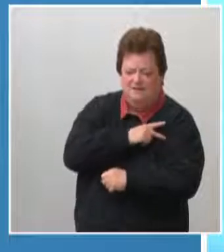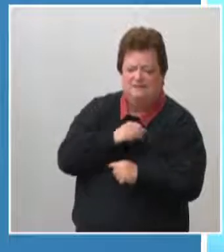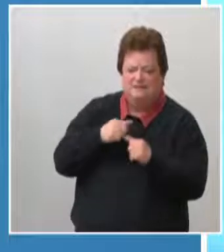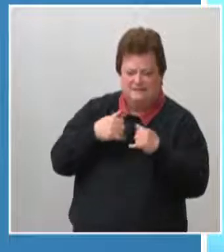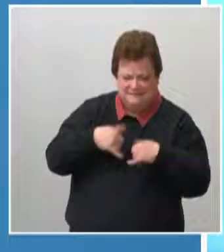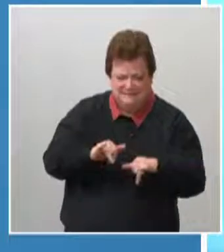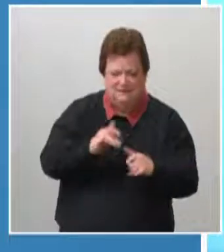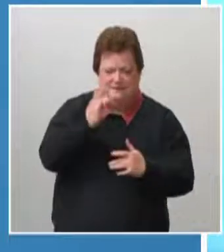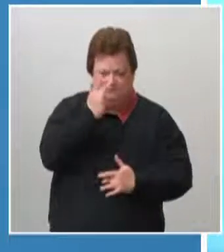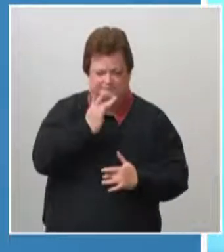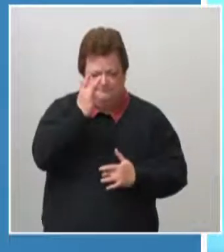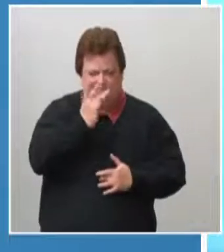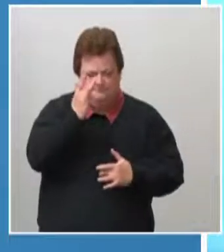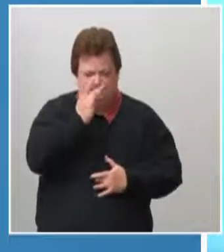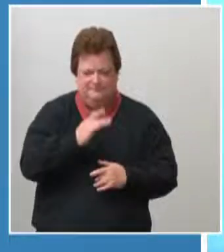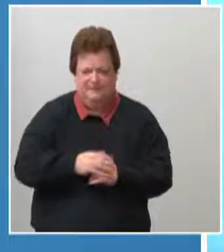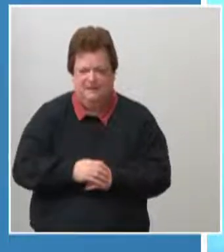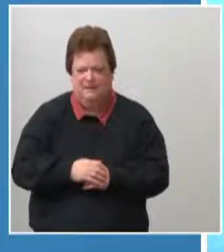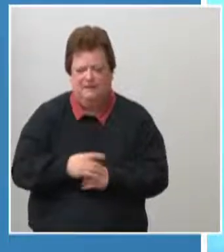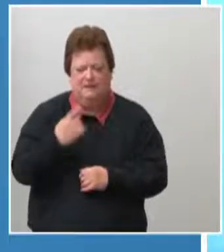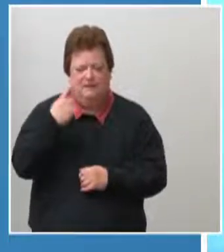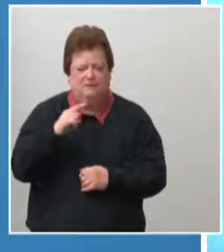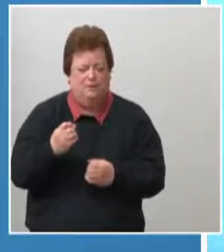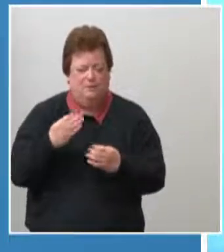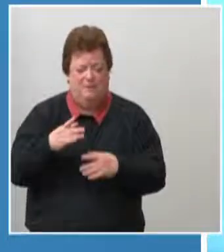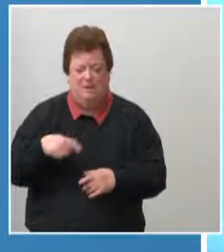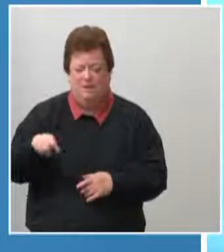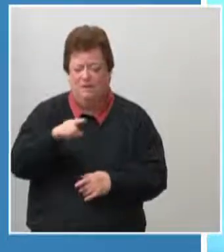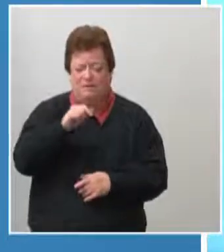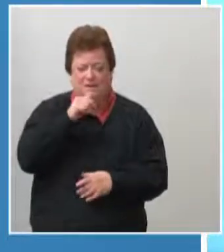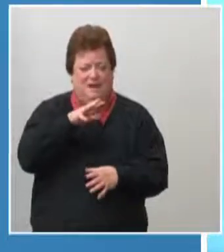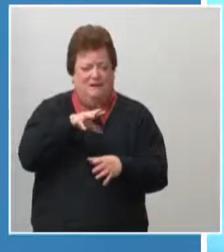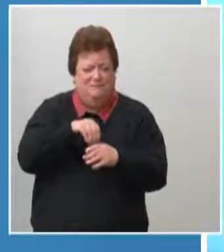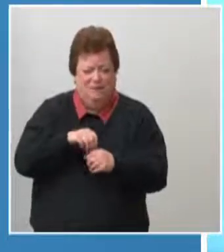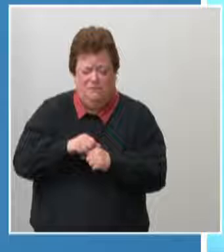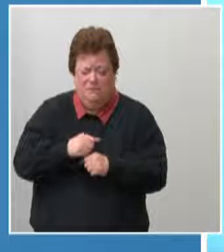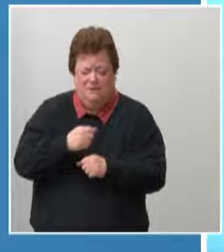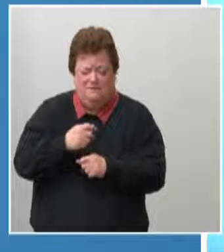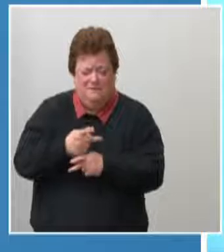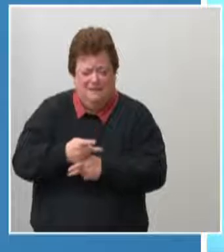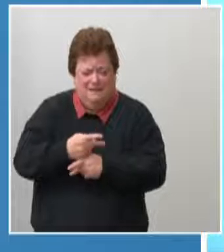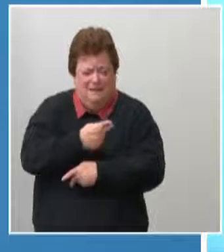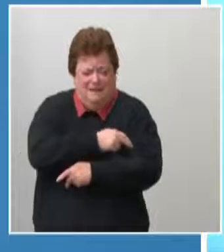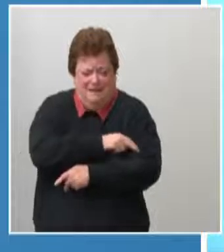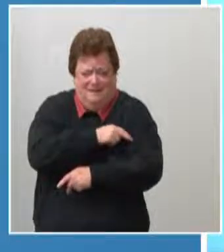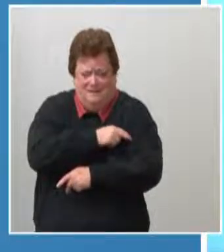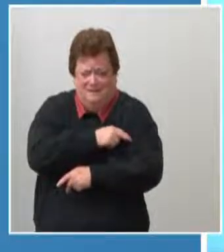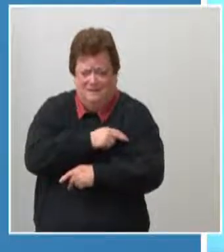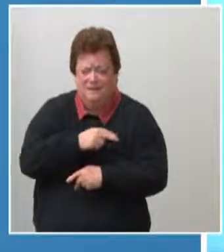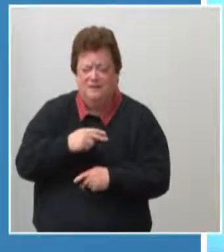ill. For many who don't work in healthcare, the pandemic may not feel like it did at the